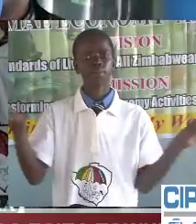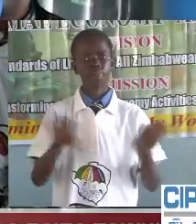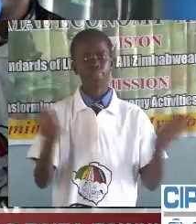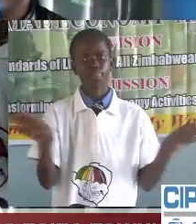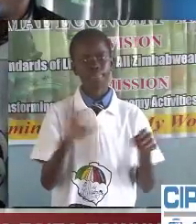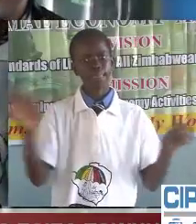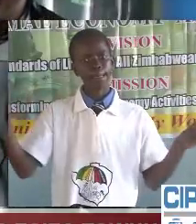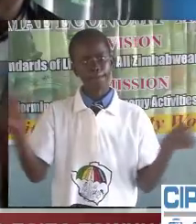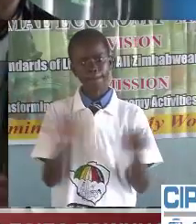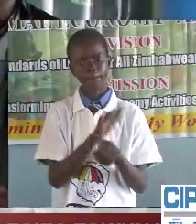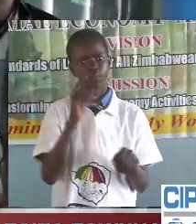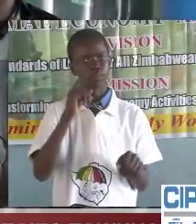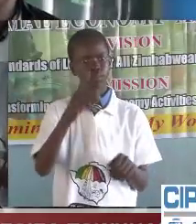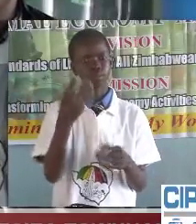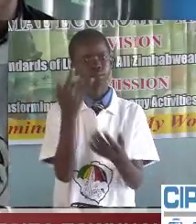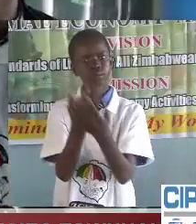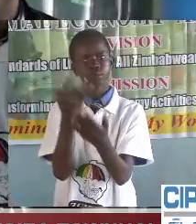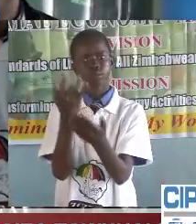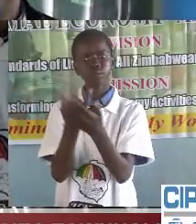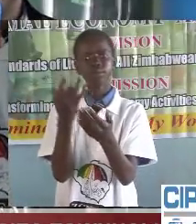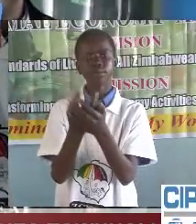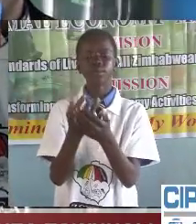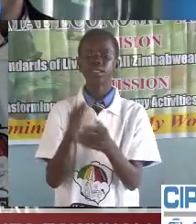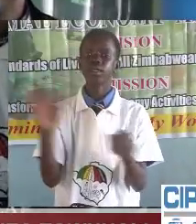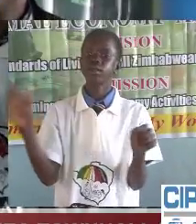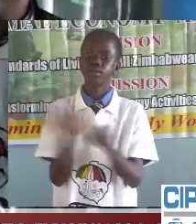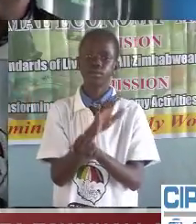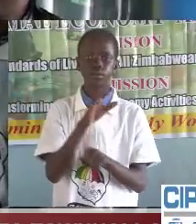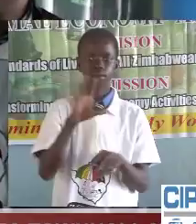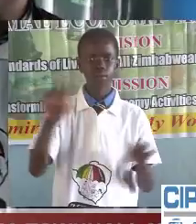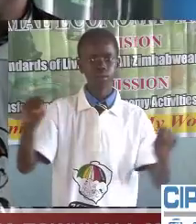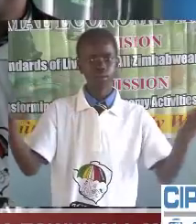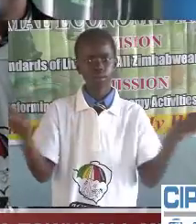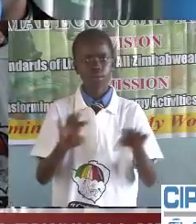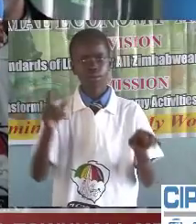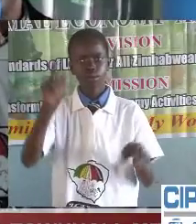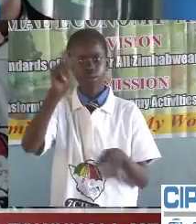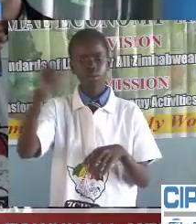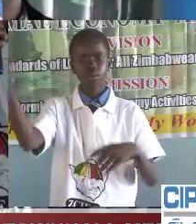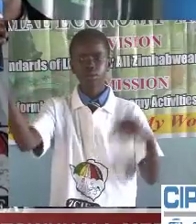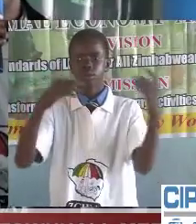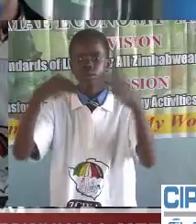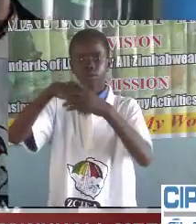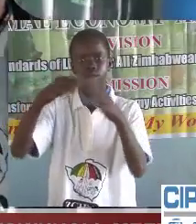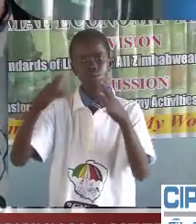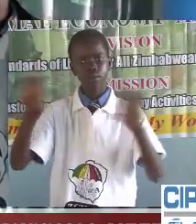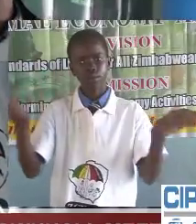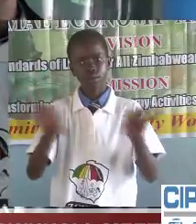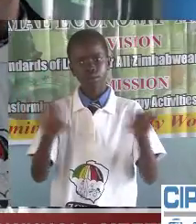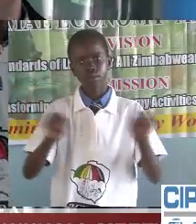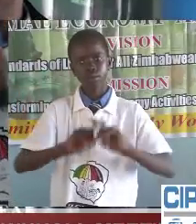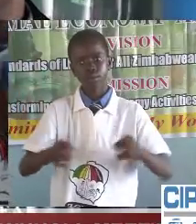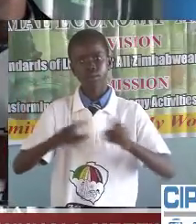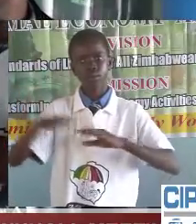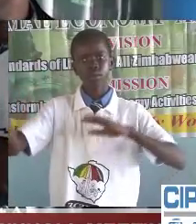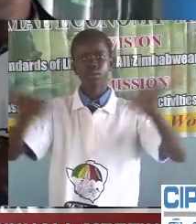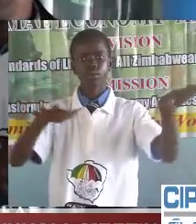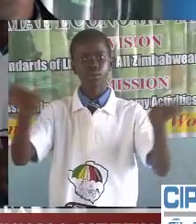auro kubatsira kuva neshungu pabasa ratinoita kuzvipira kwatinoita pakushanda nevanhu vemabasa